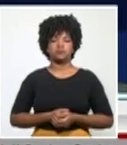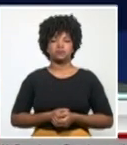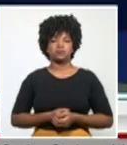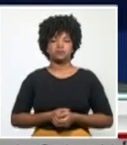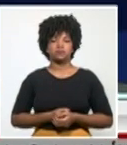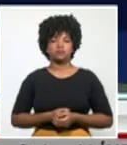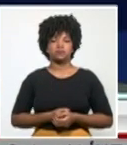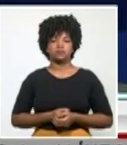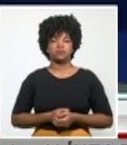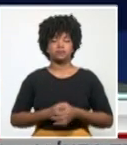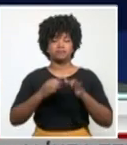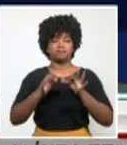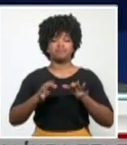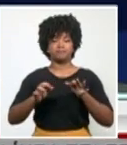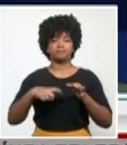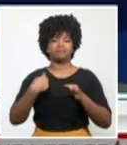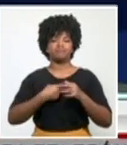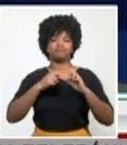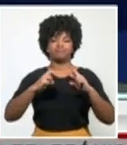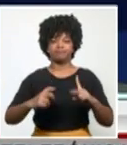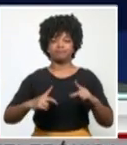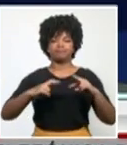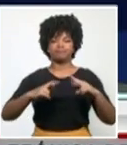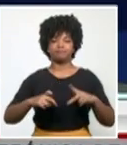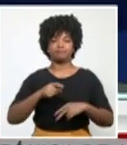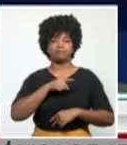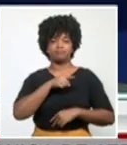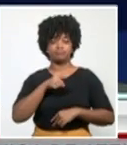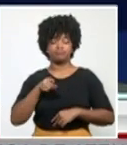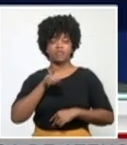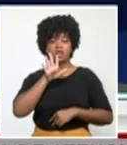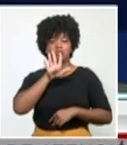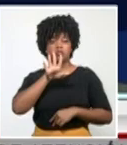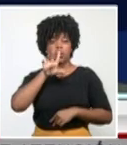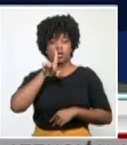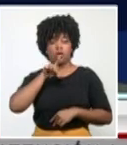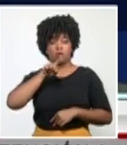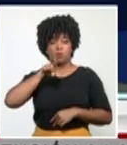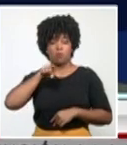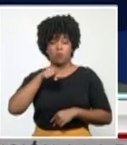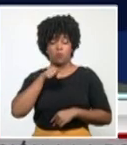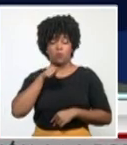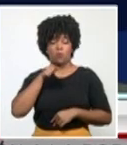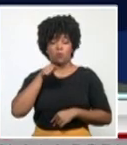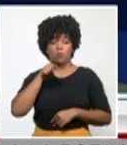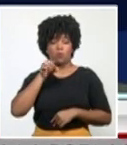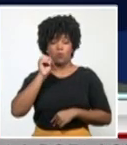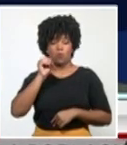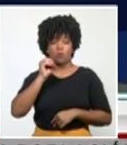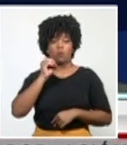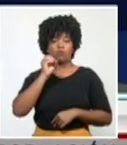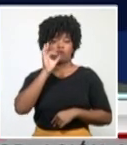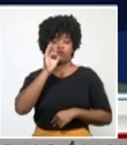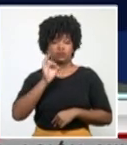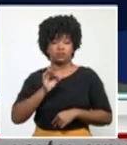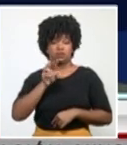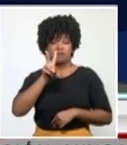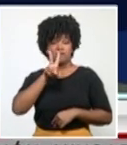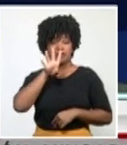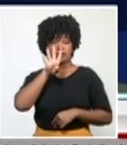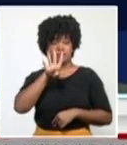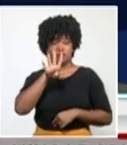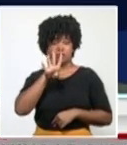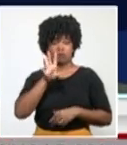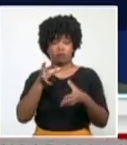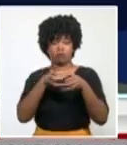And as we always reiterate, 51%, that is 25 of the positive cases, were